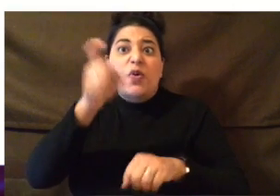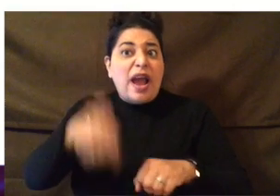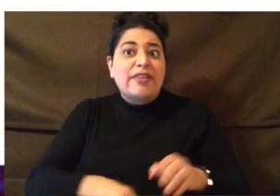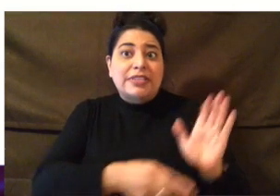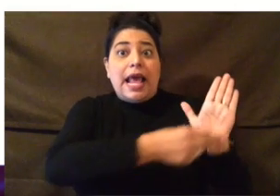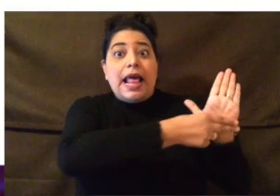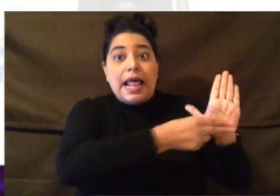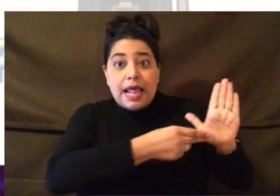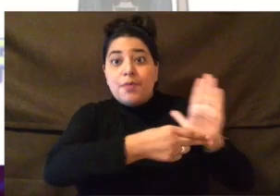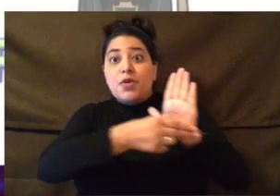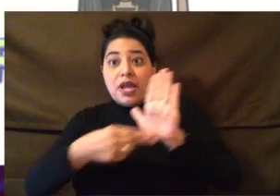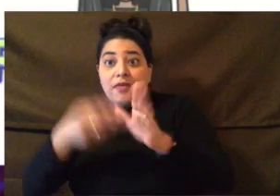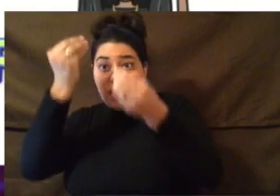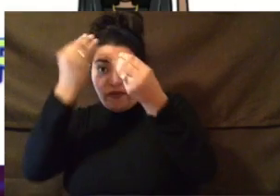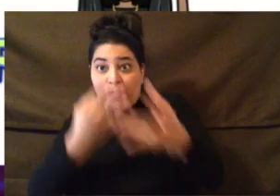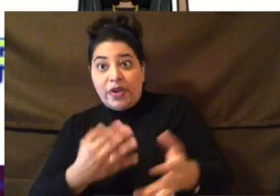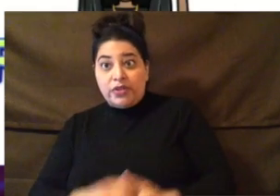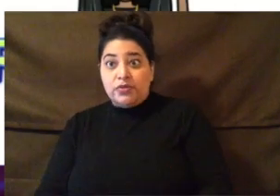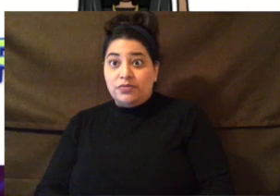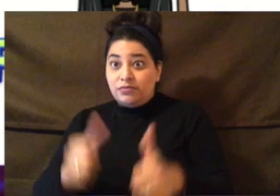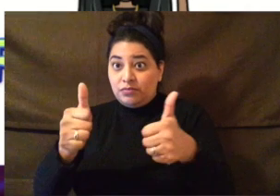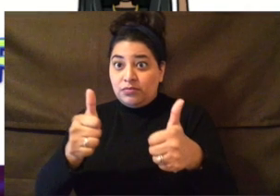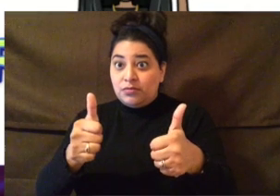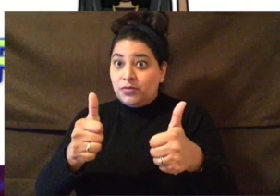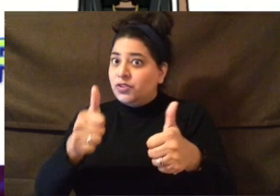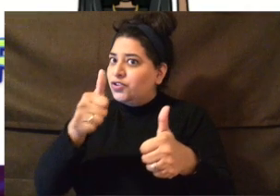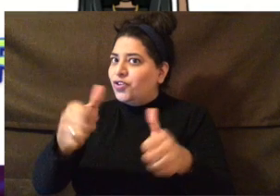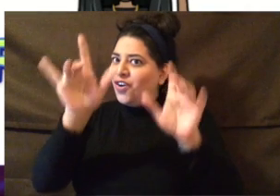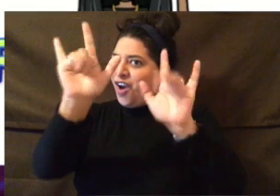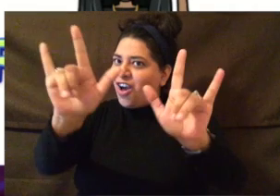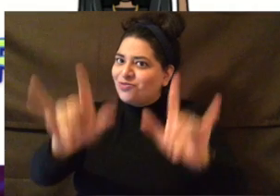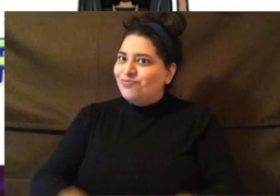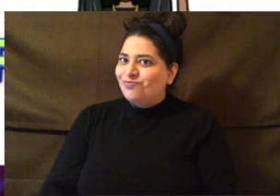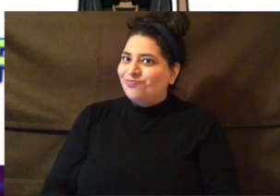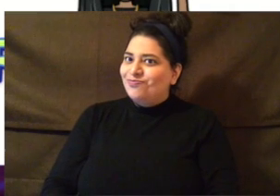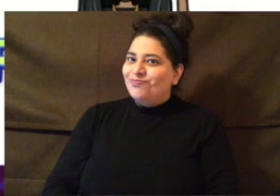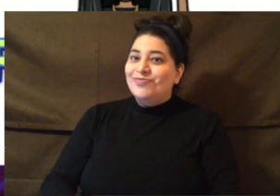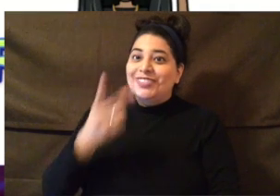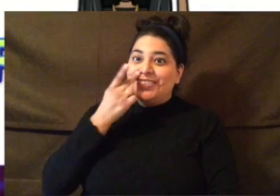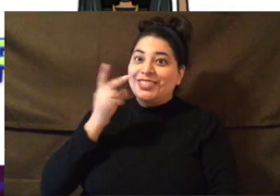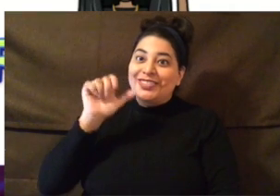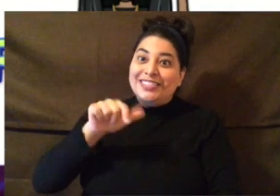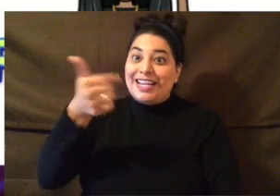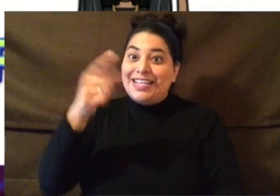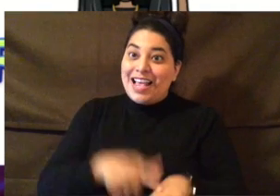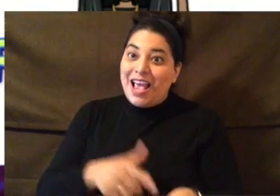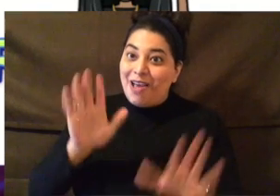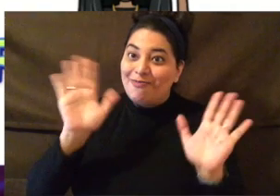your data. Okay, you're a rock star. See you guys next time.